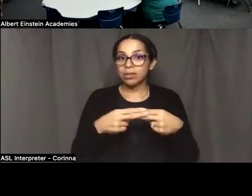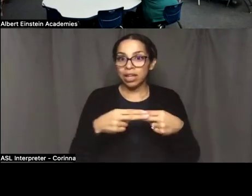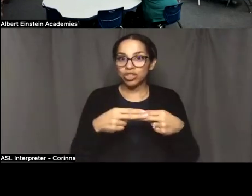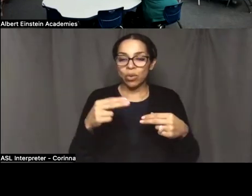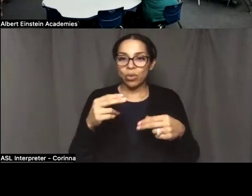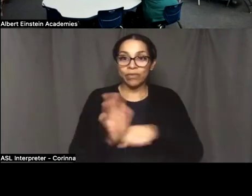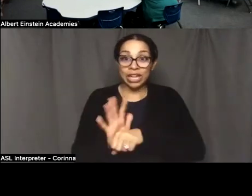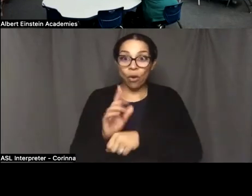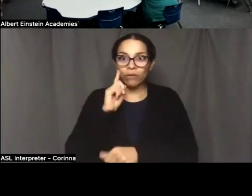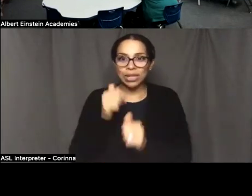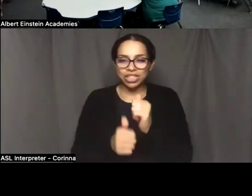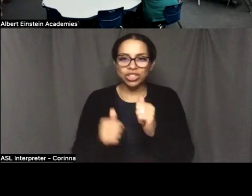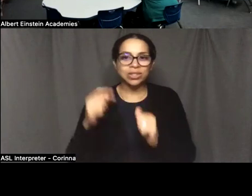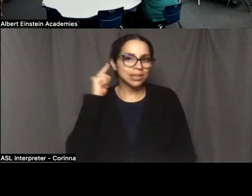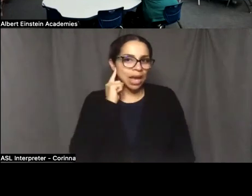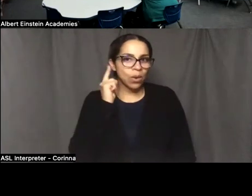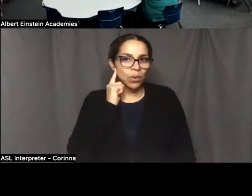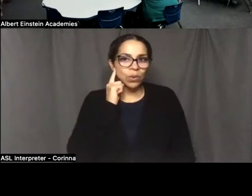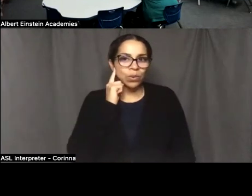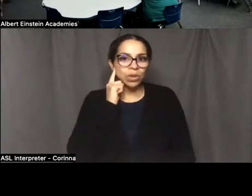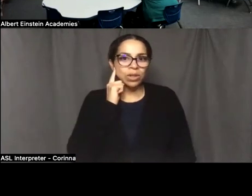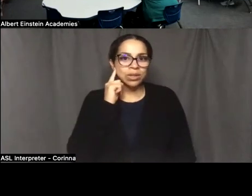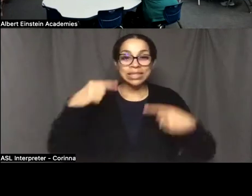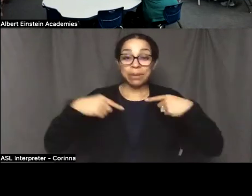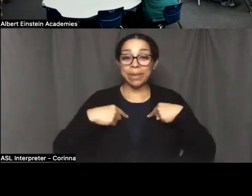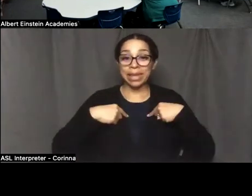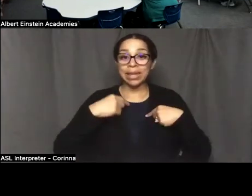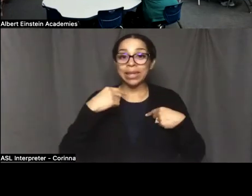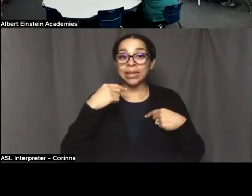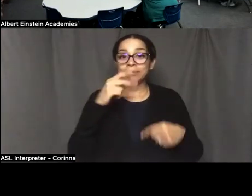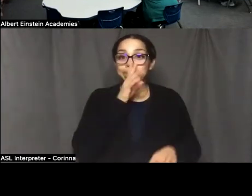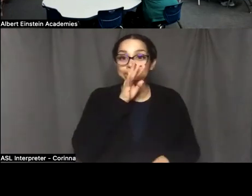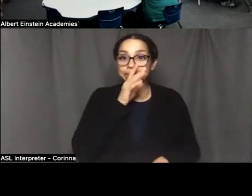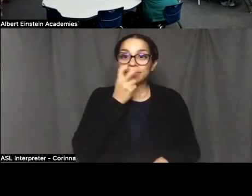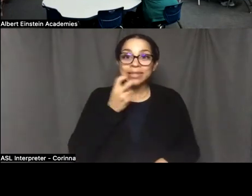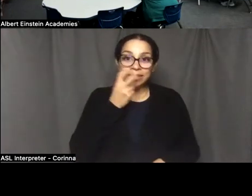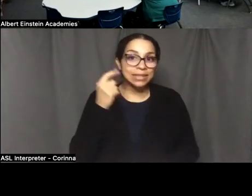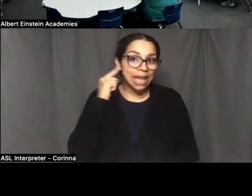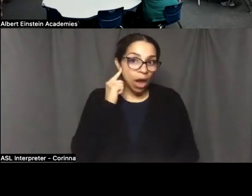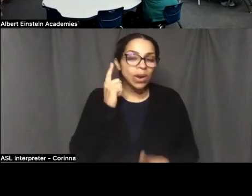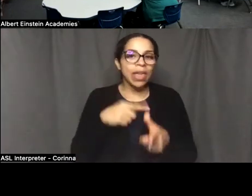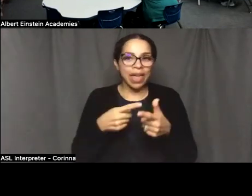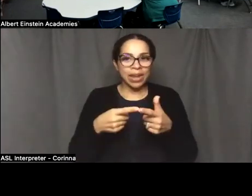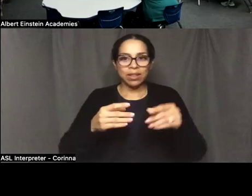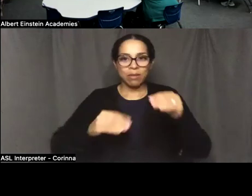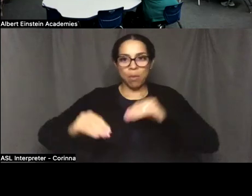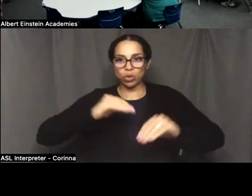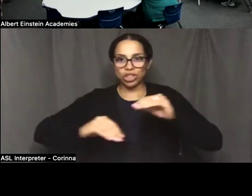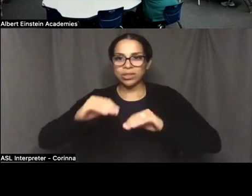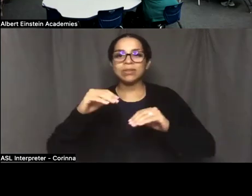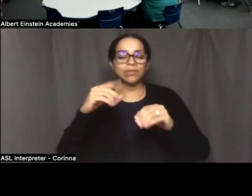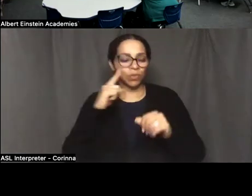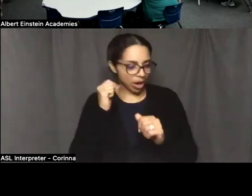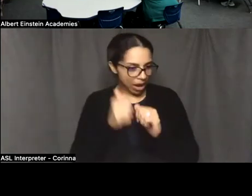each sound of it's me saying the sound and doing the motion. They're just quick little 3-second videos. We have one for every letter of the